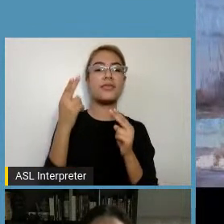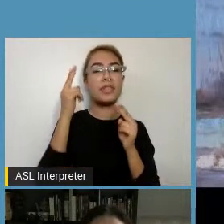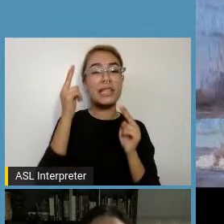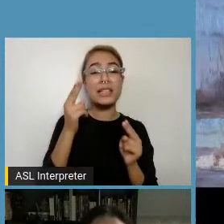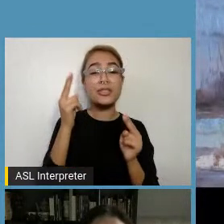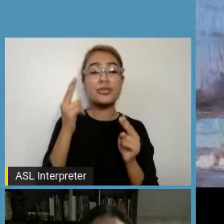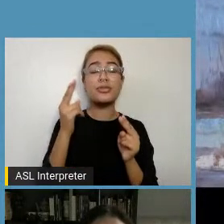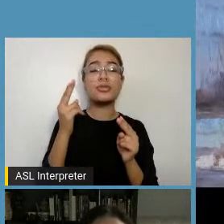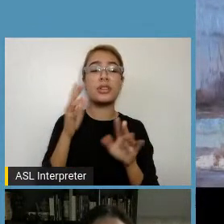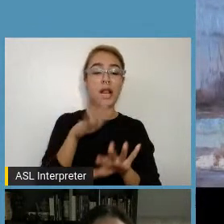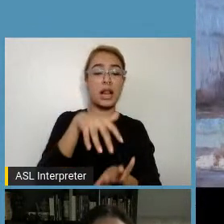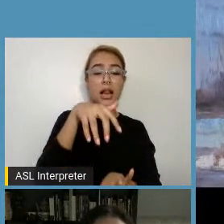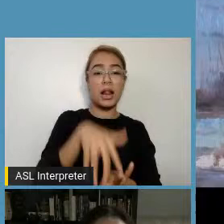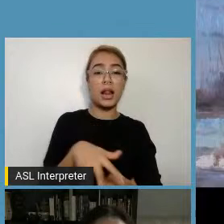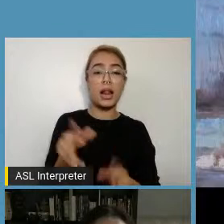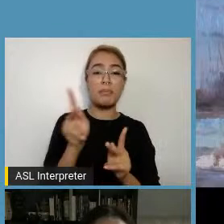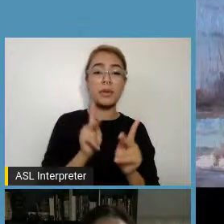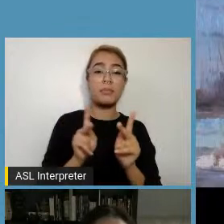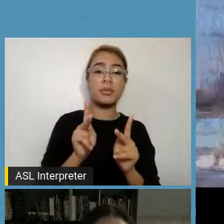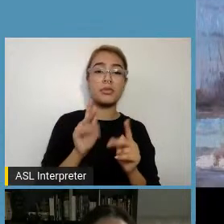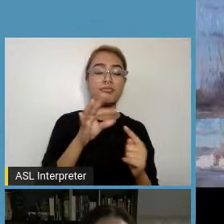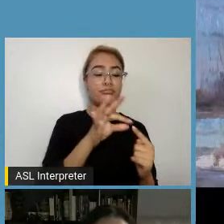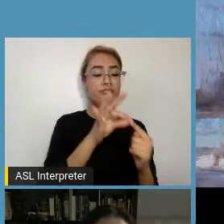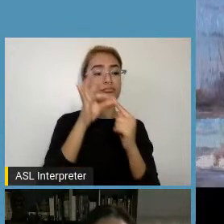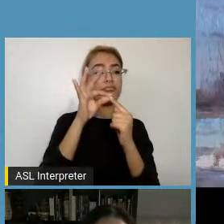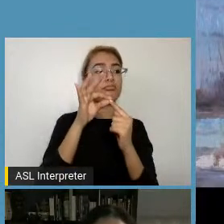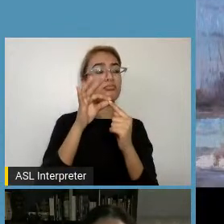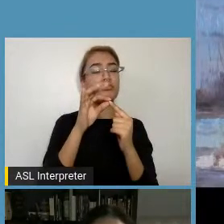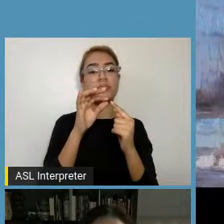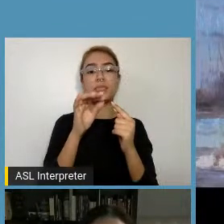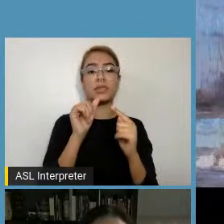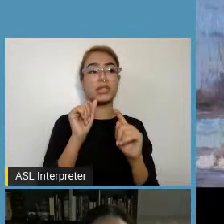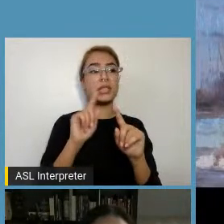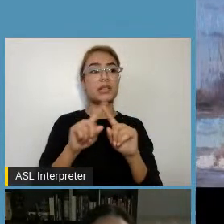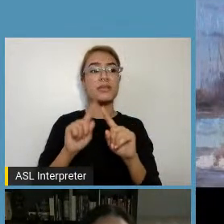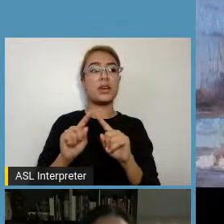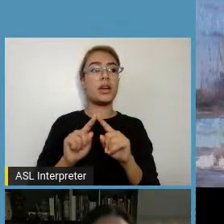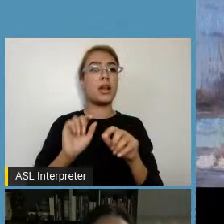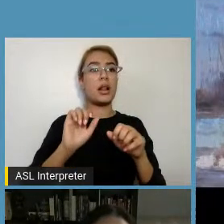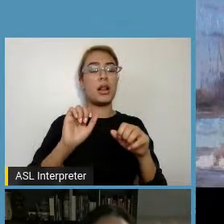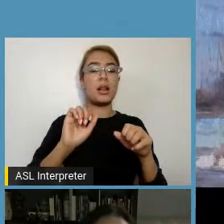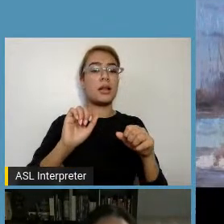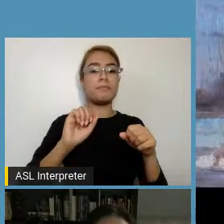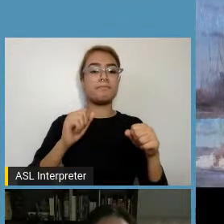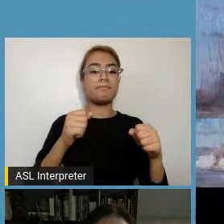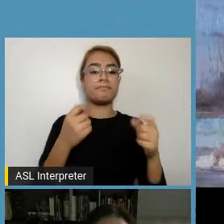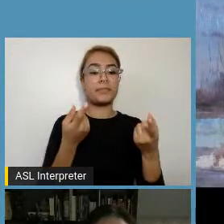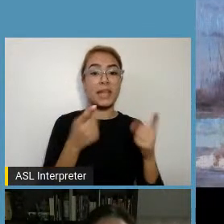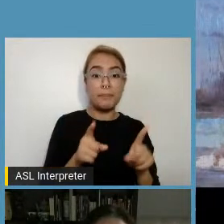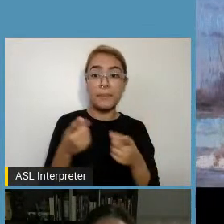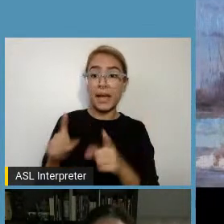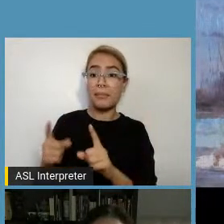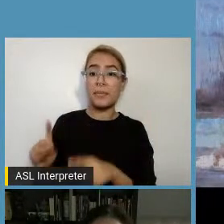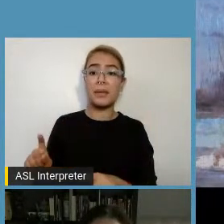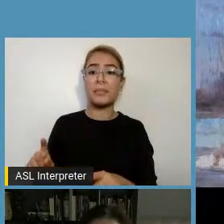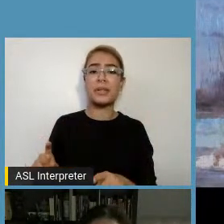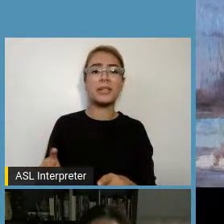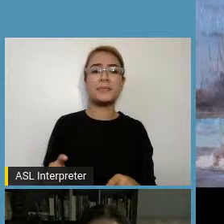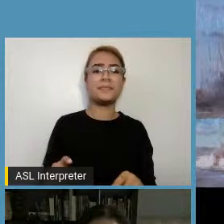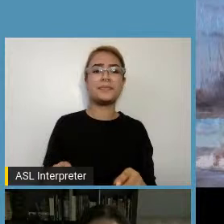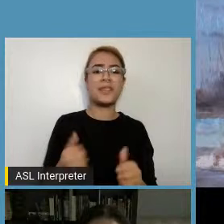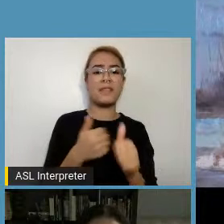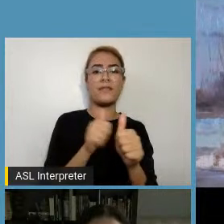and pay special attention to the atrocities perpetrated by our forefathers, committing ourselves to avoid the mistakes of our past and forge a